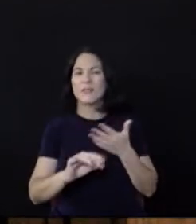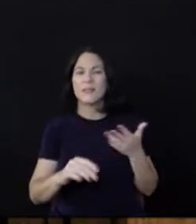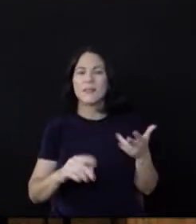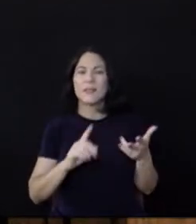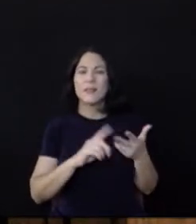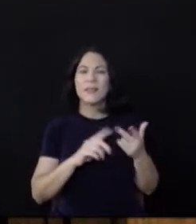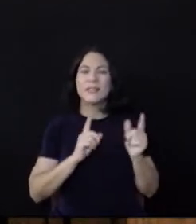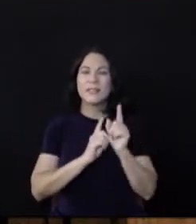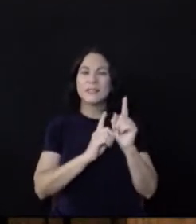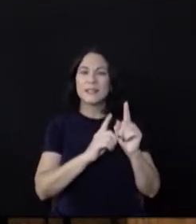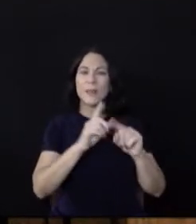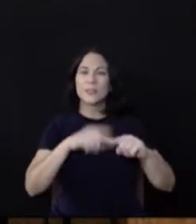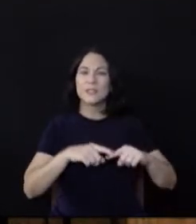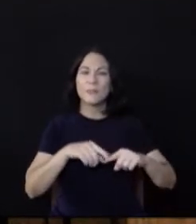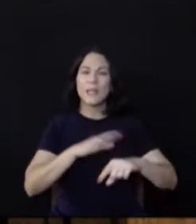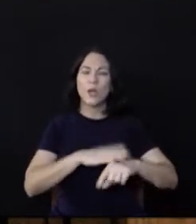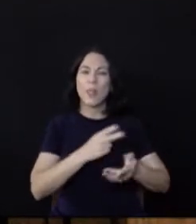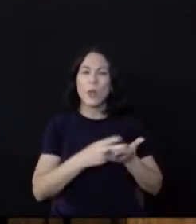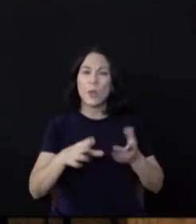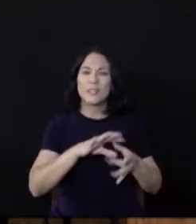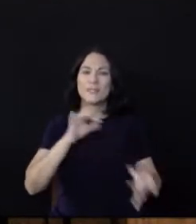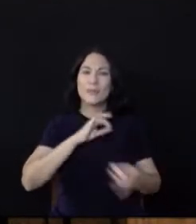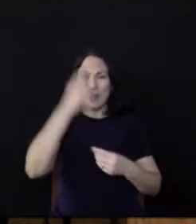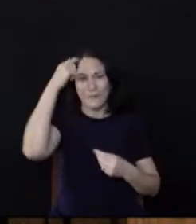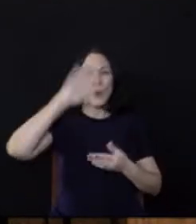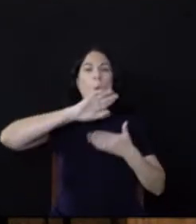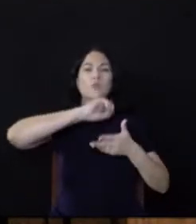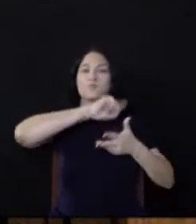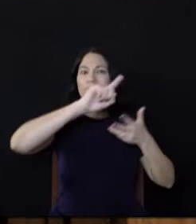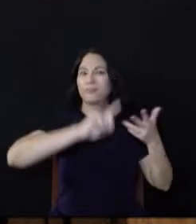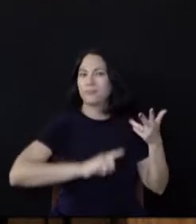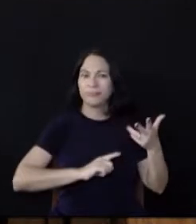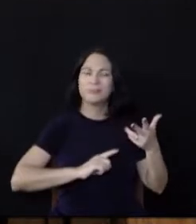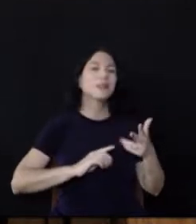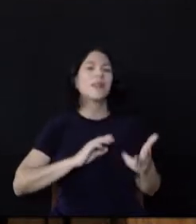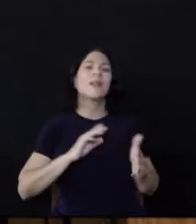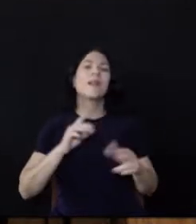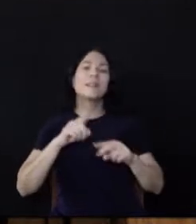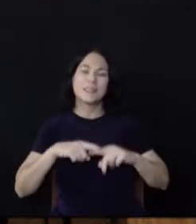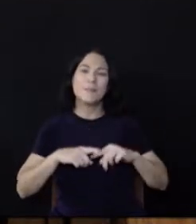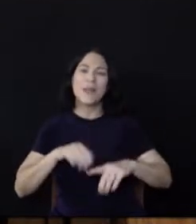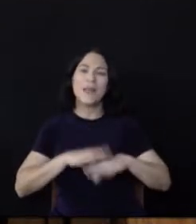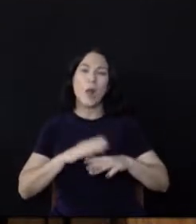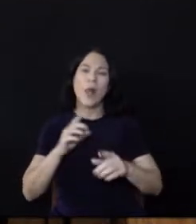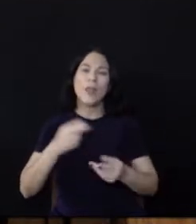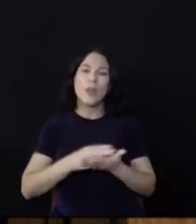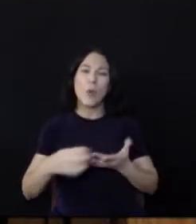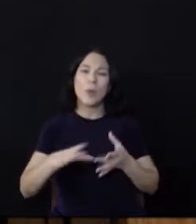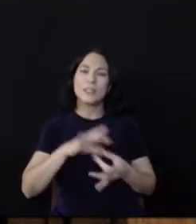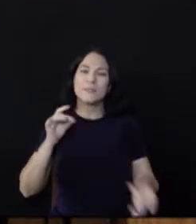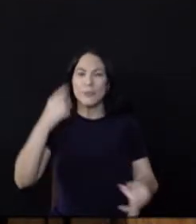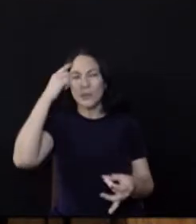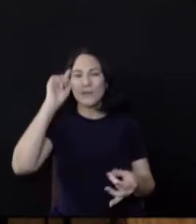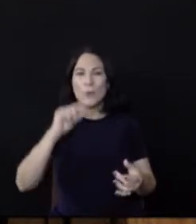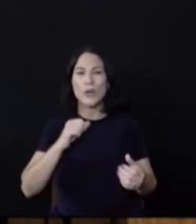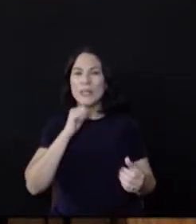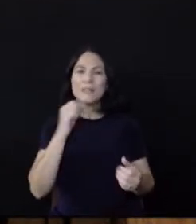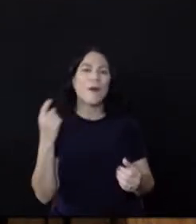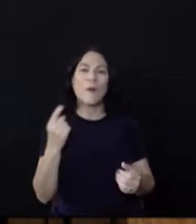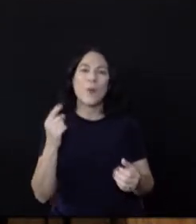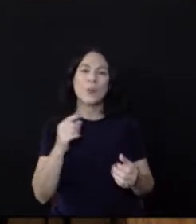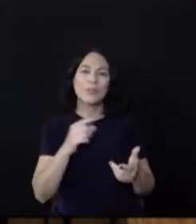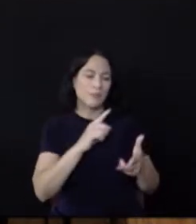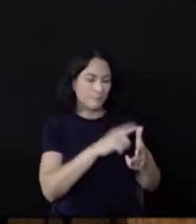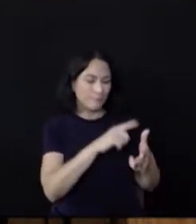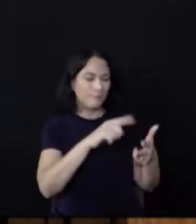are dependent upon the Holy Spirit for all of this. Disciples are dependent upon the Holy Spirit for not only Essentials 1